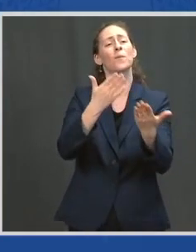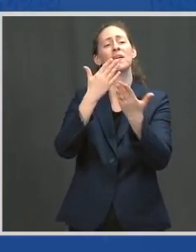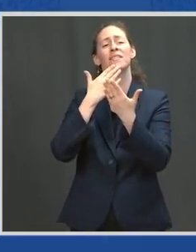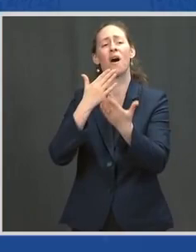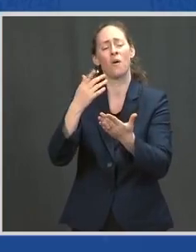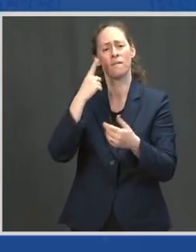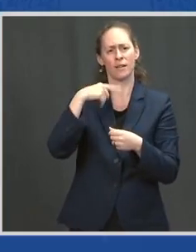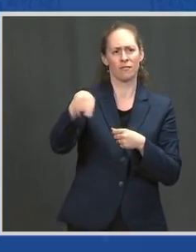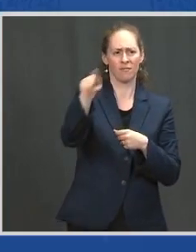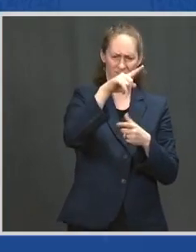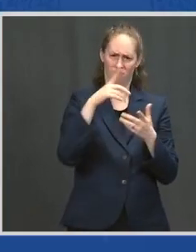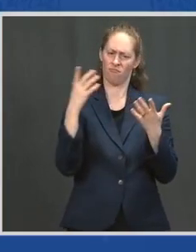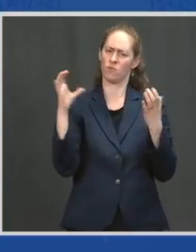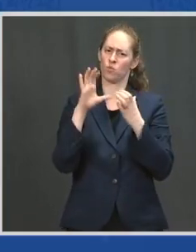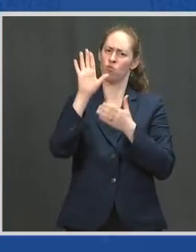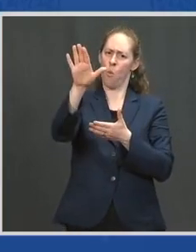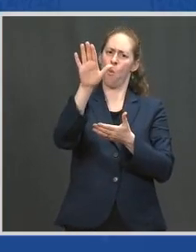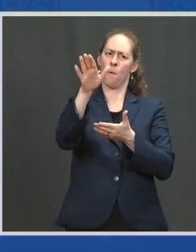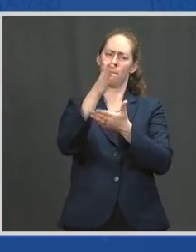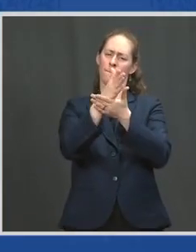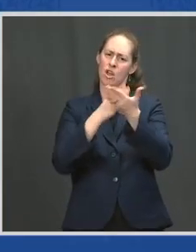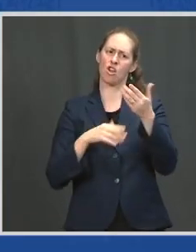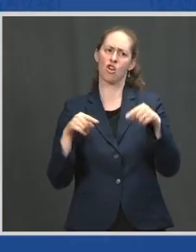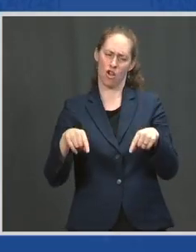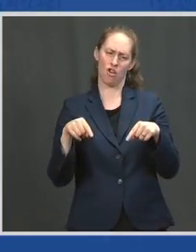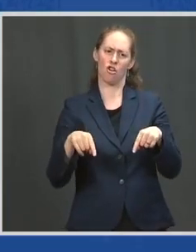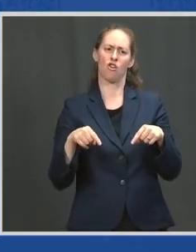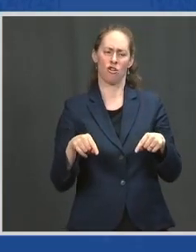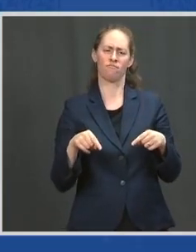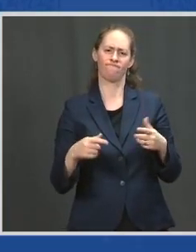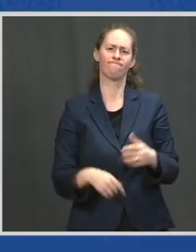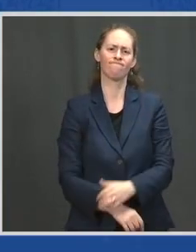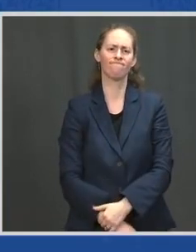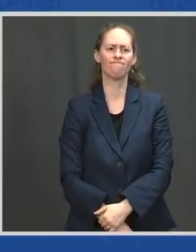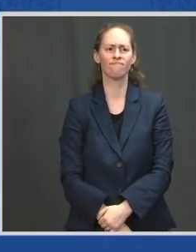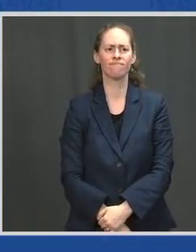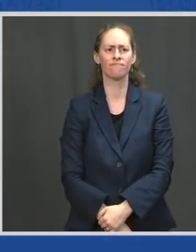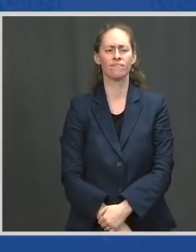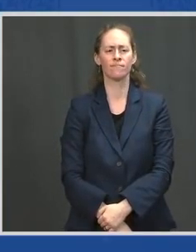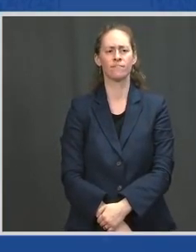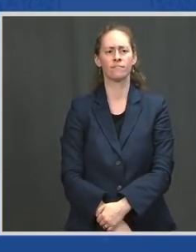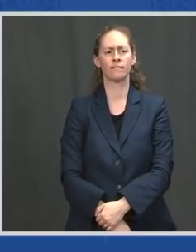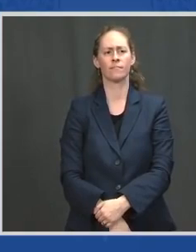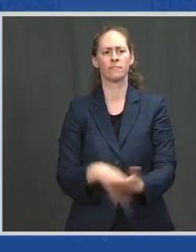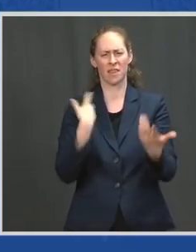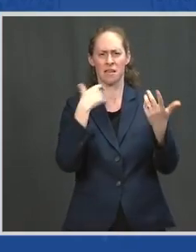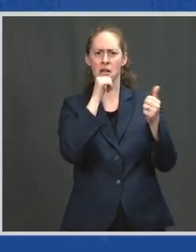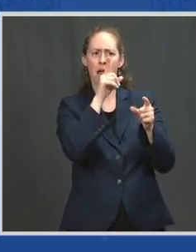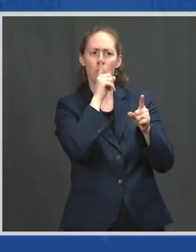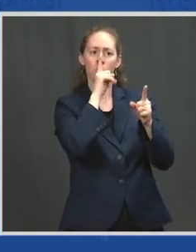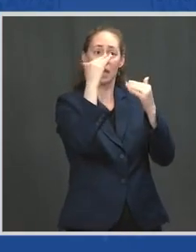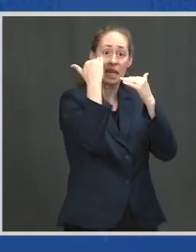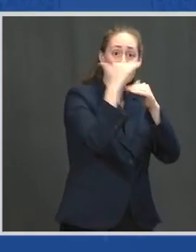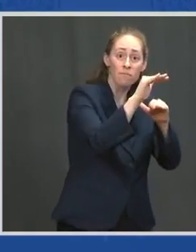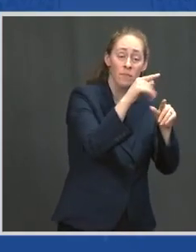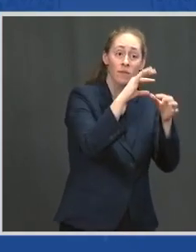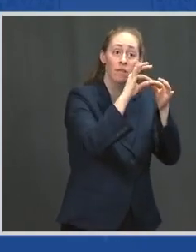part here to make sure that not only you're educating and giving people a real